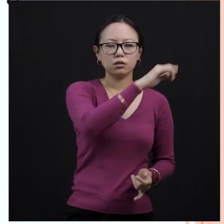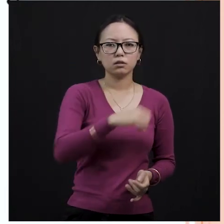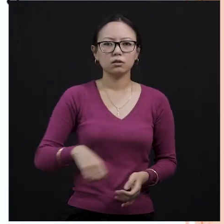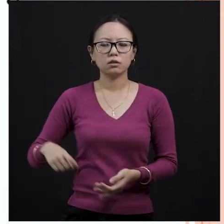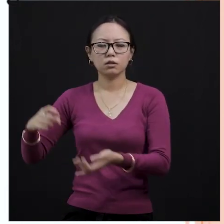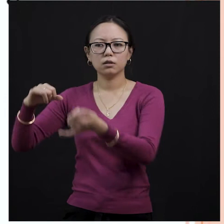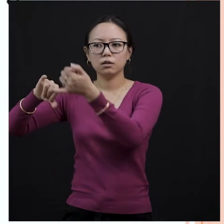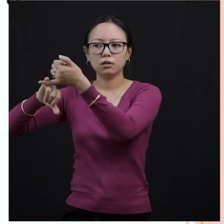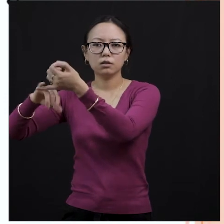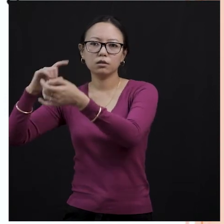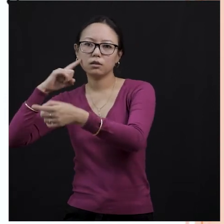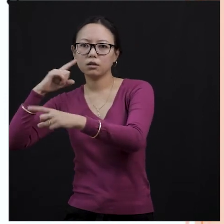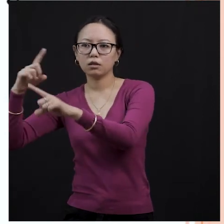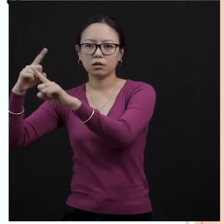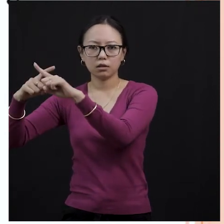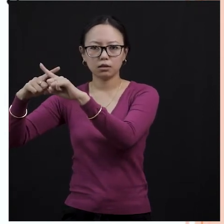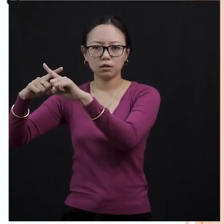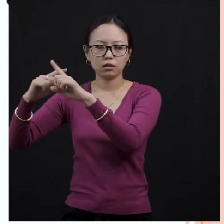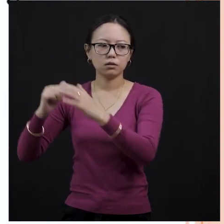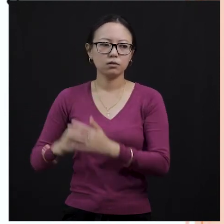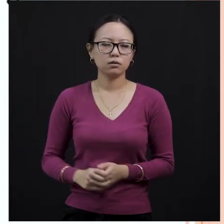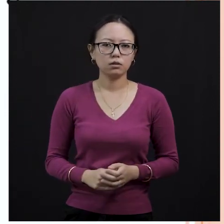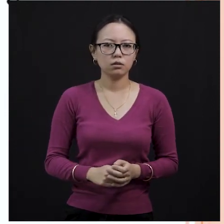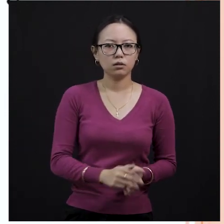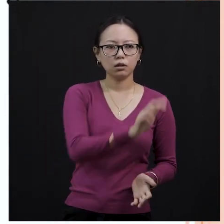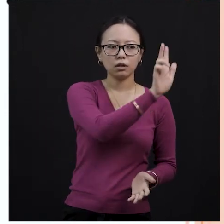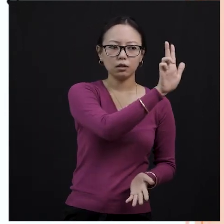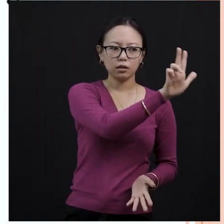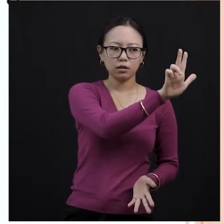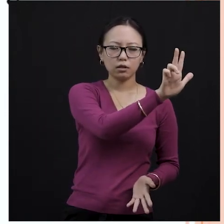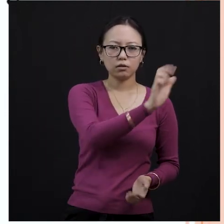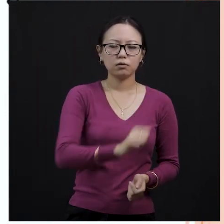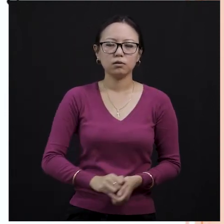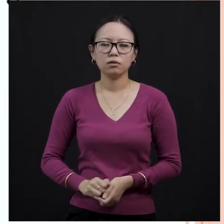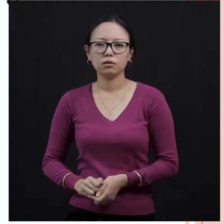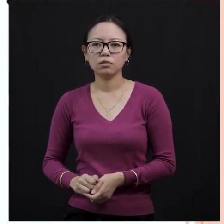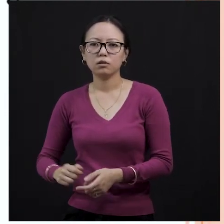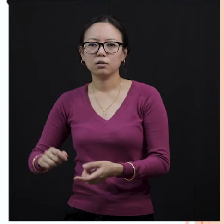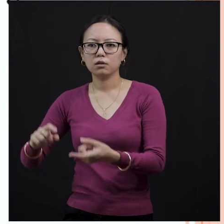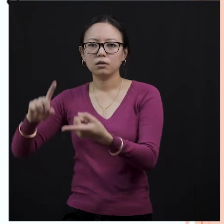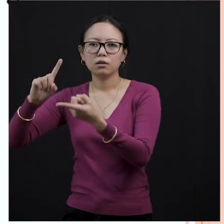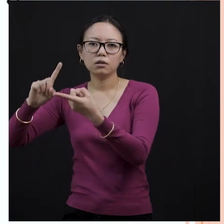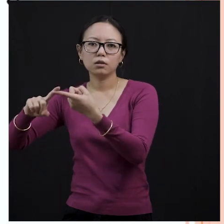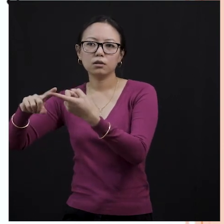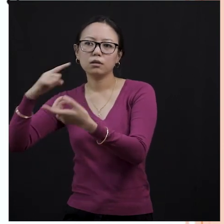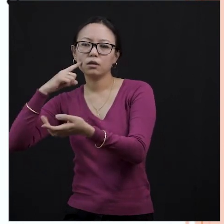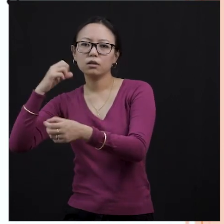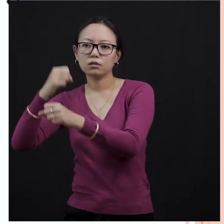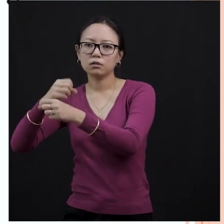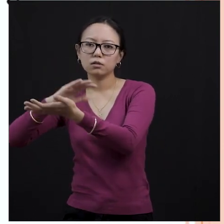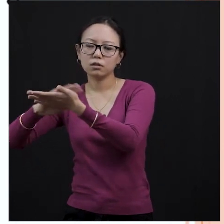to SIX. All right. And 8, similarly, it is connected in this